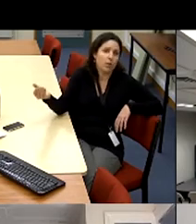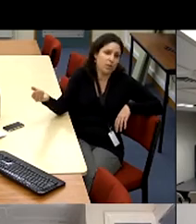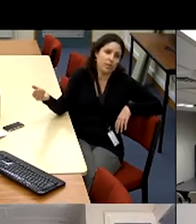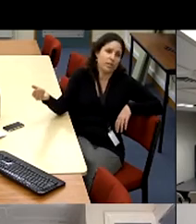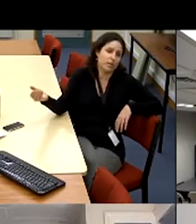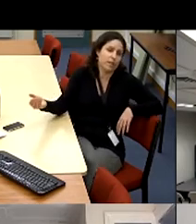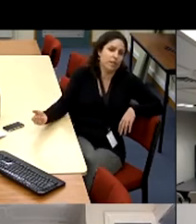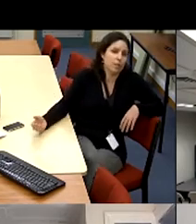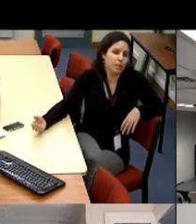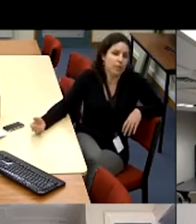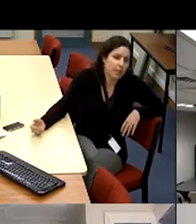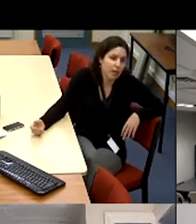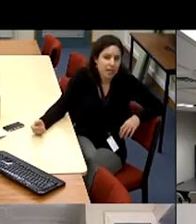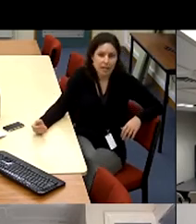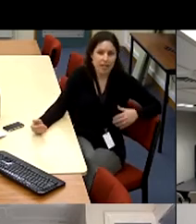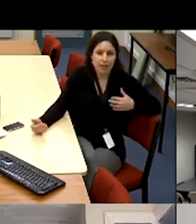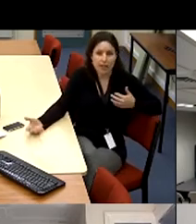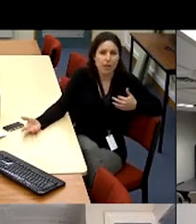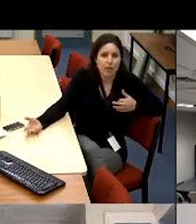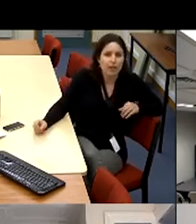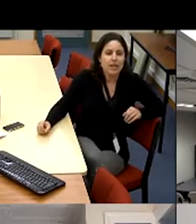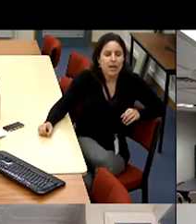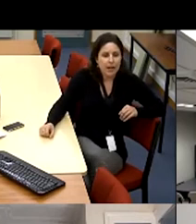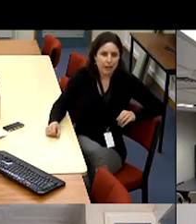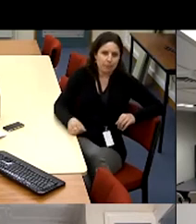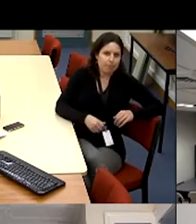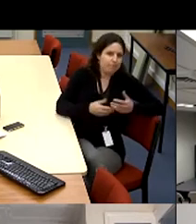they don't want to be treated differently. They just want to be treated like any other Kiwi.